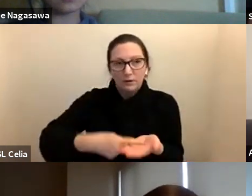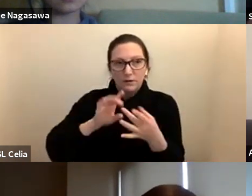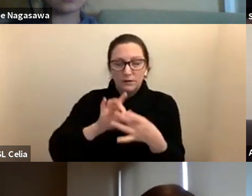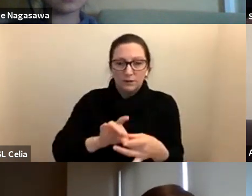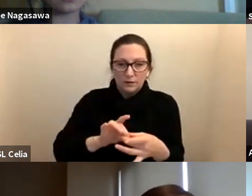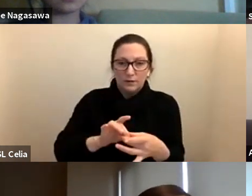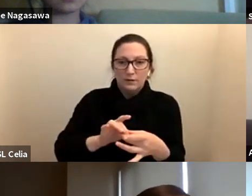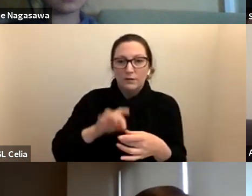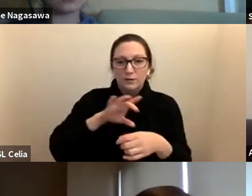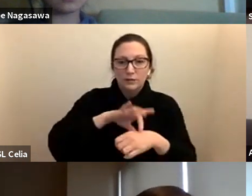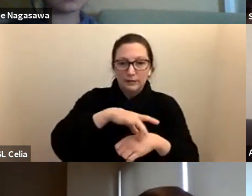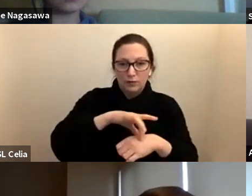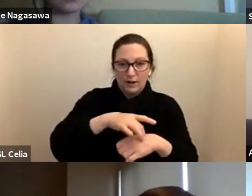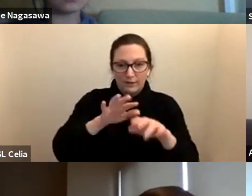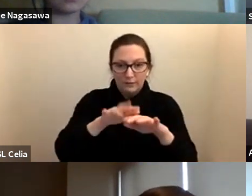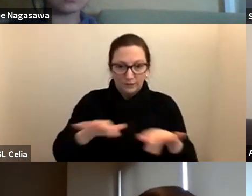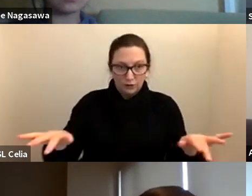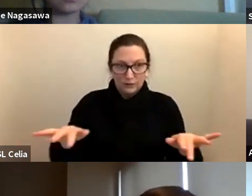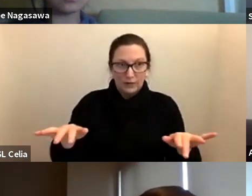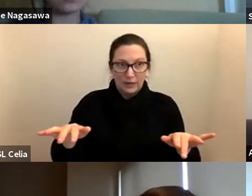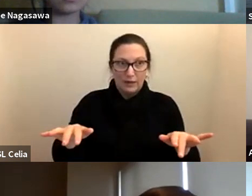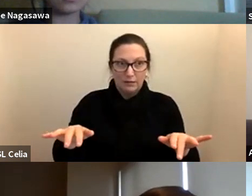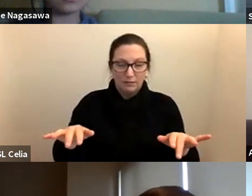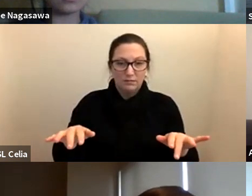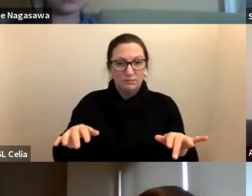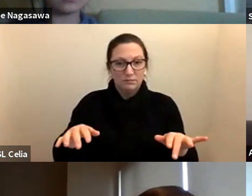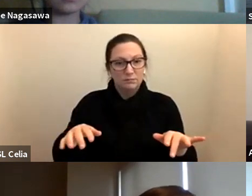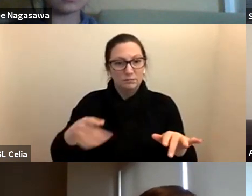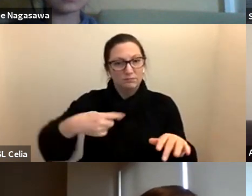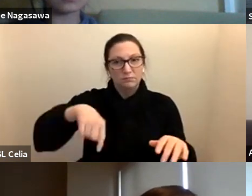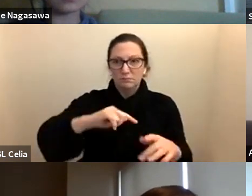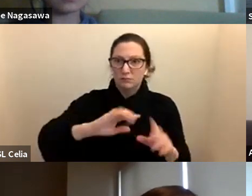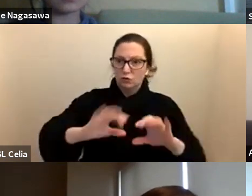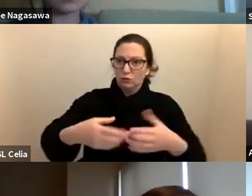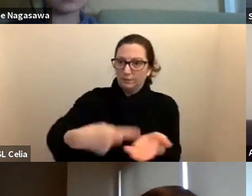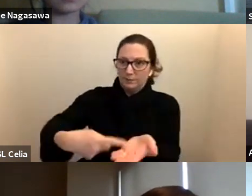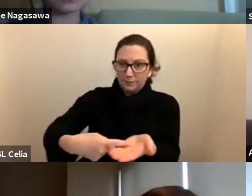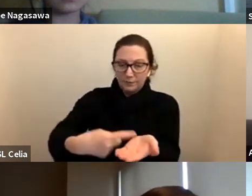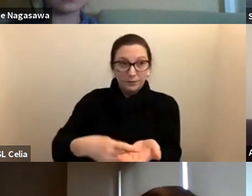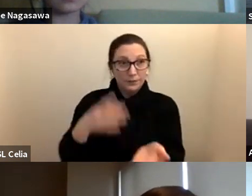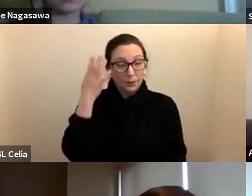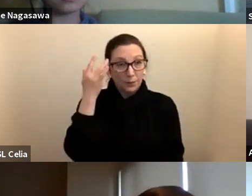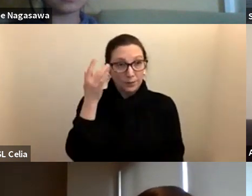geographic diversity as a working group because the data